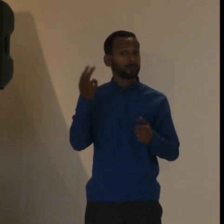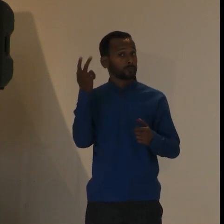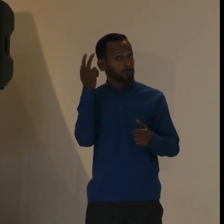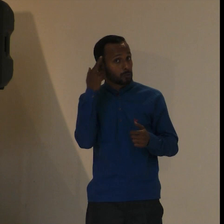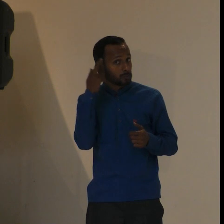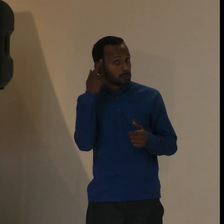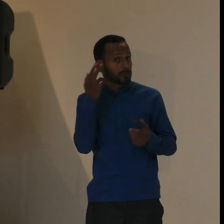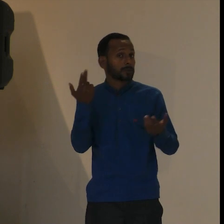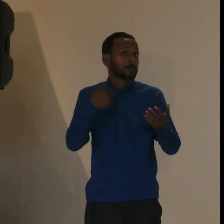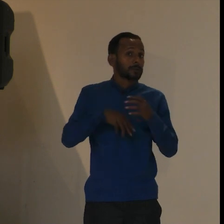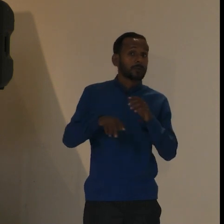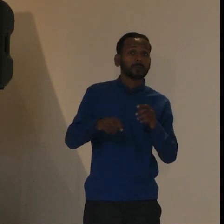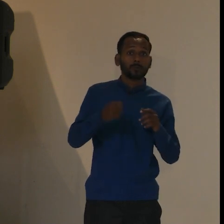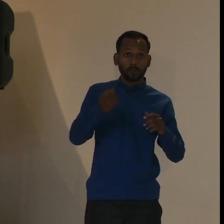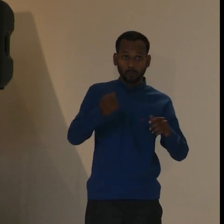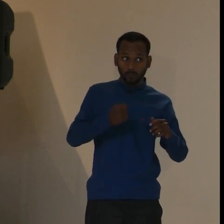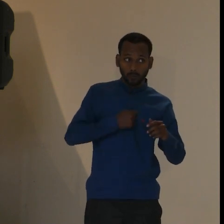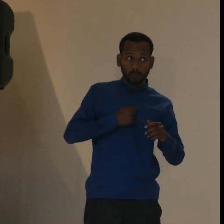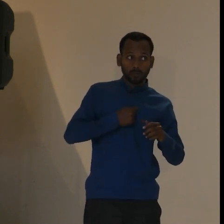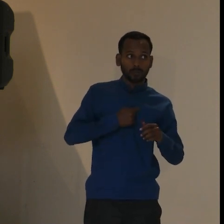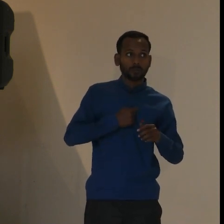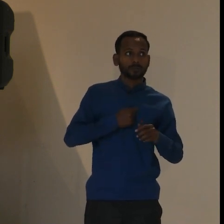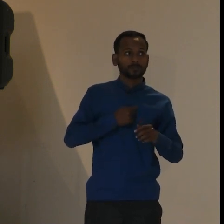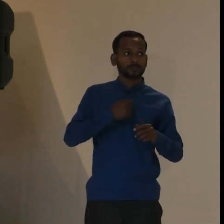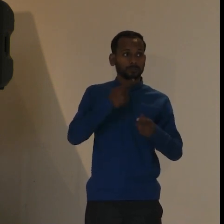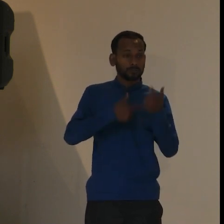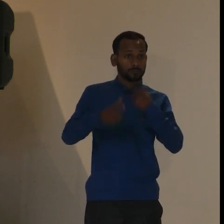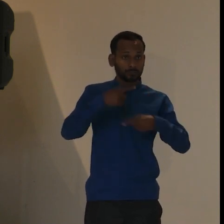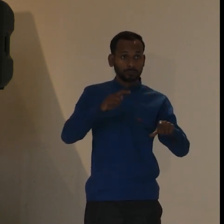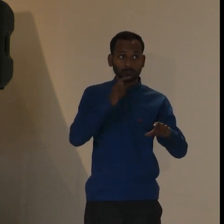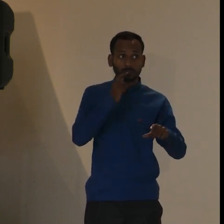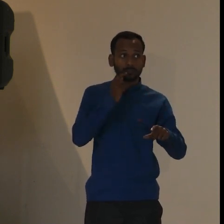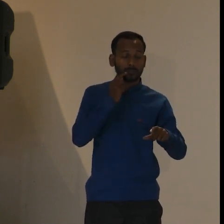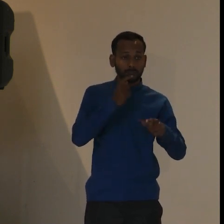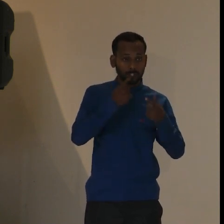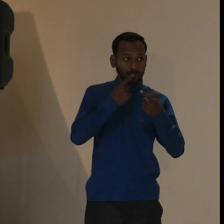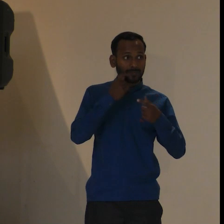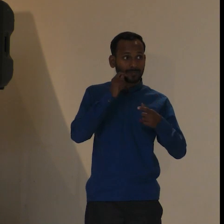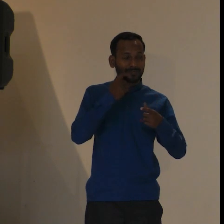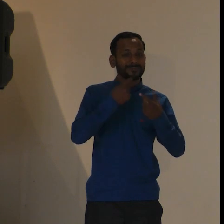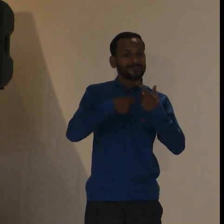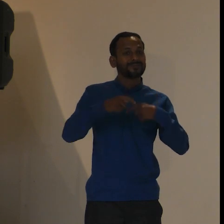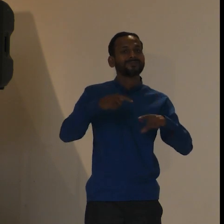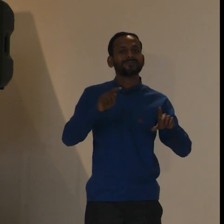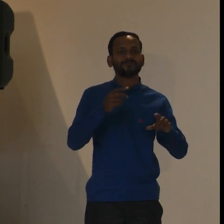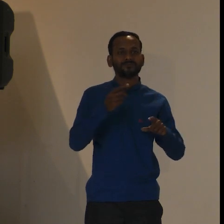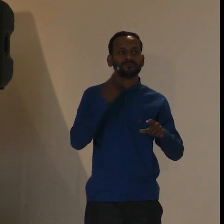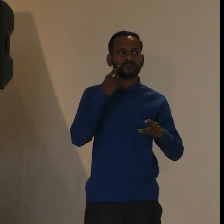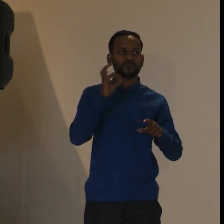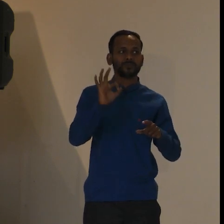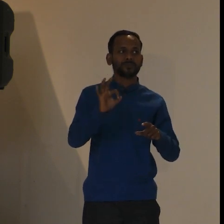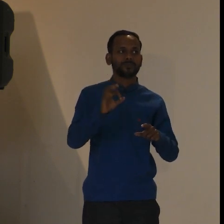expressed in our mother tongues. Exactly. In whatever language of our brain Dreaming. works with. So